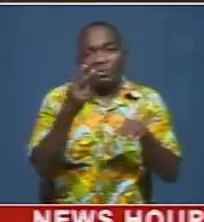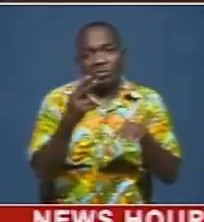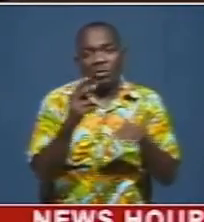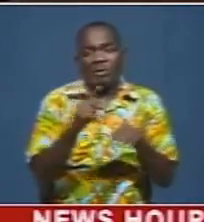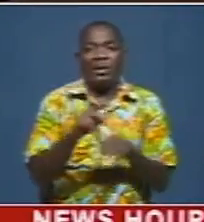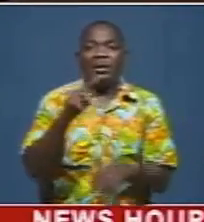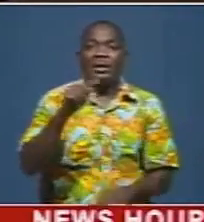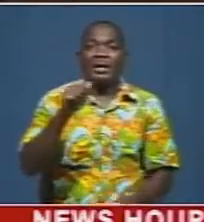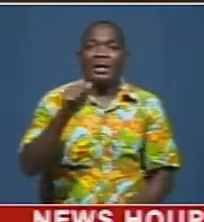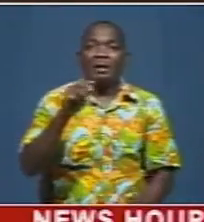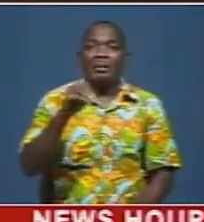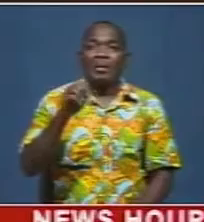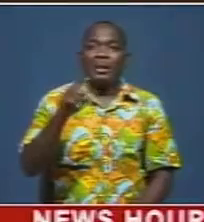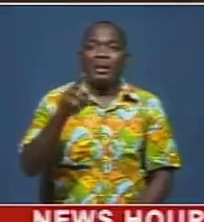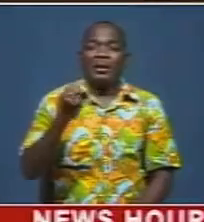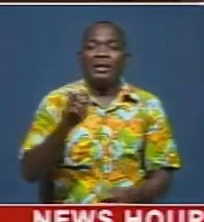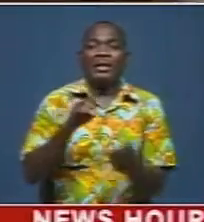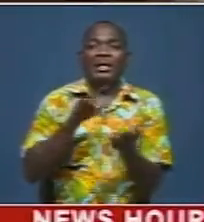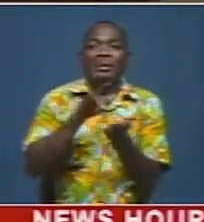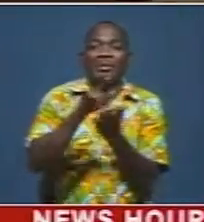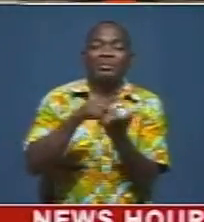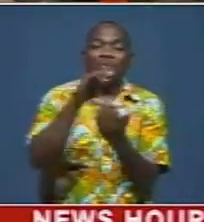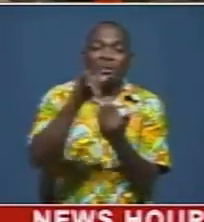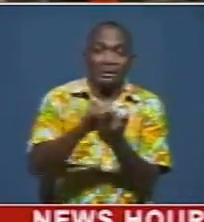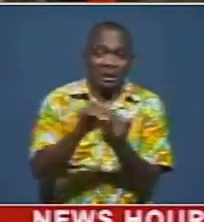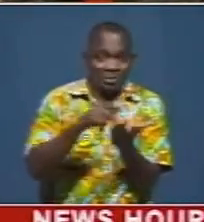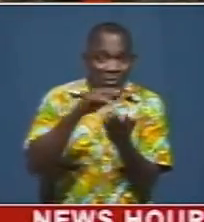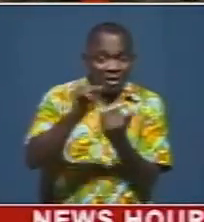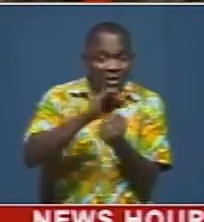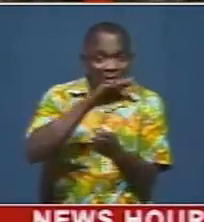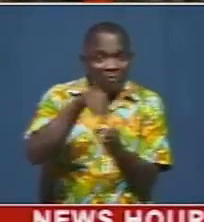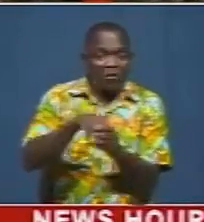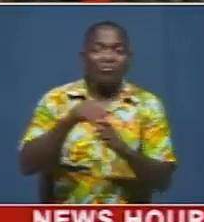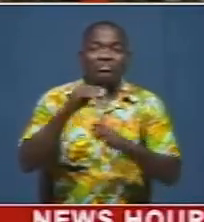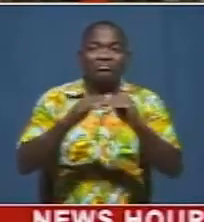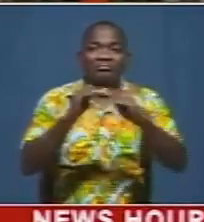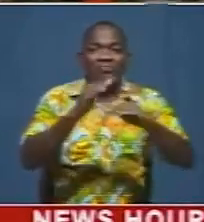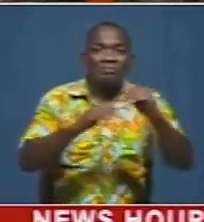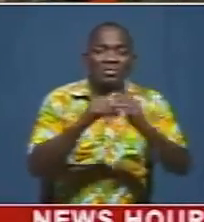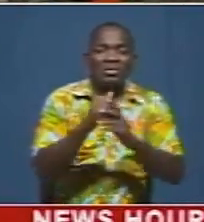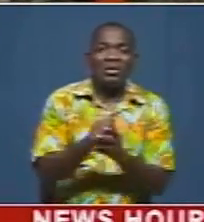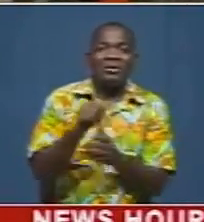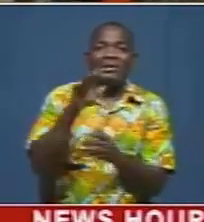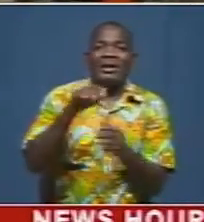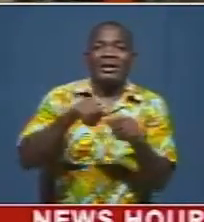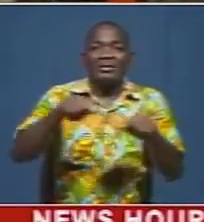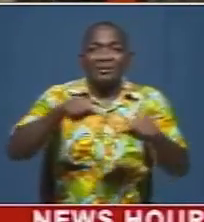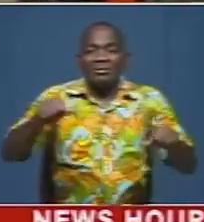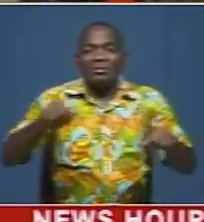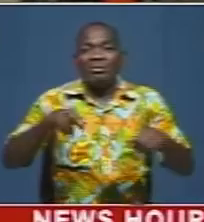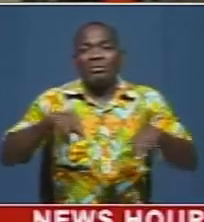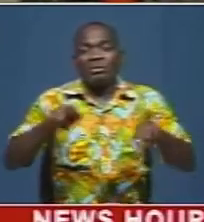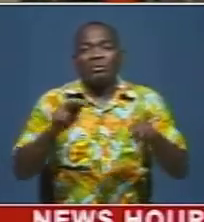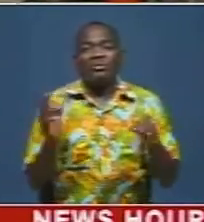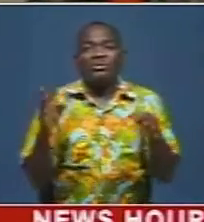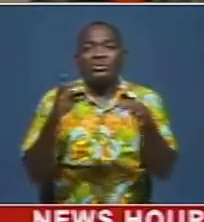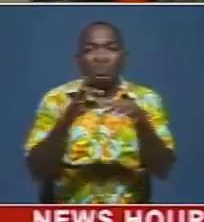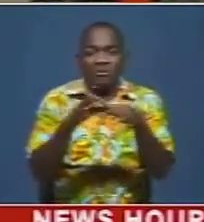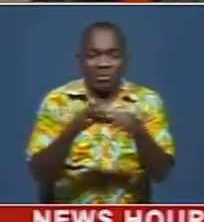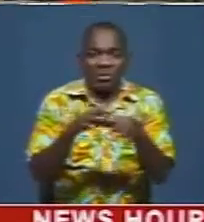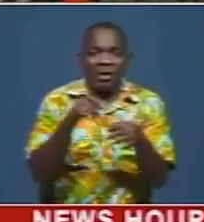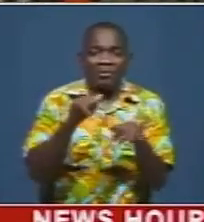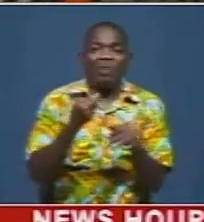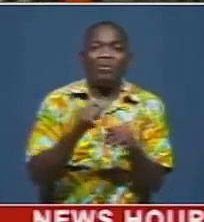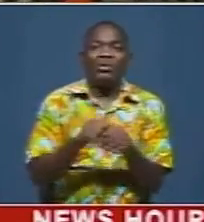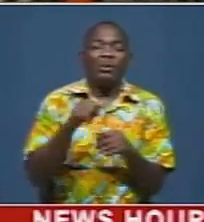the Tamale Airport project. The project involves the construction of a 5-kilometer road to connect the airport to the